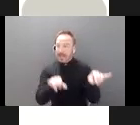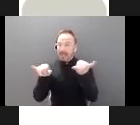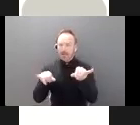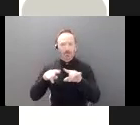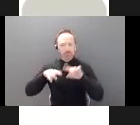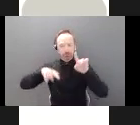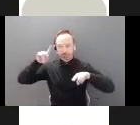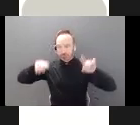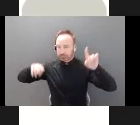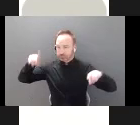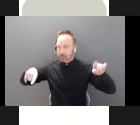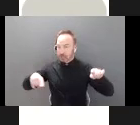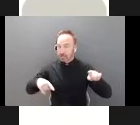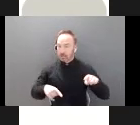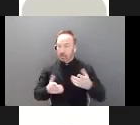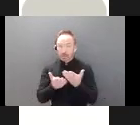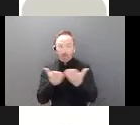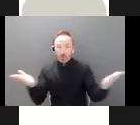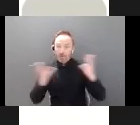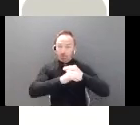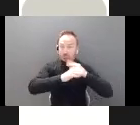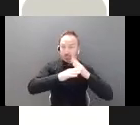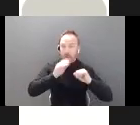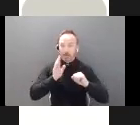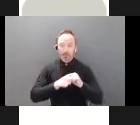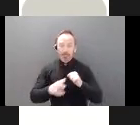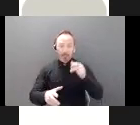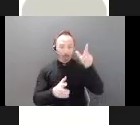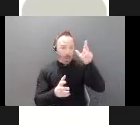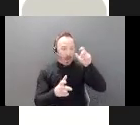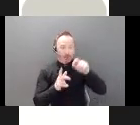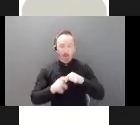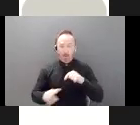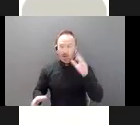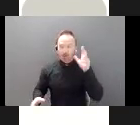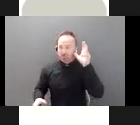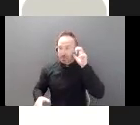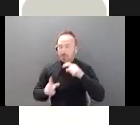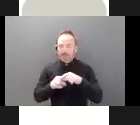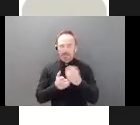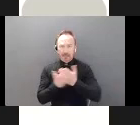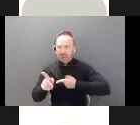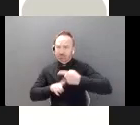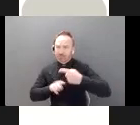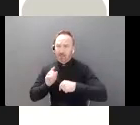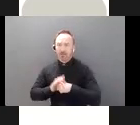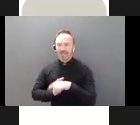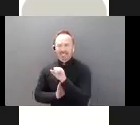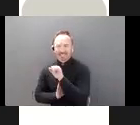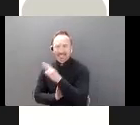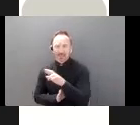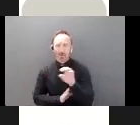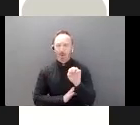be working primarily in with senior services or with elder services.